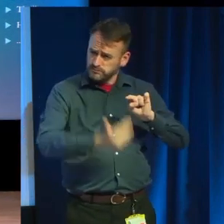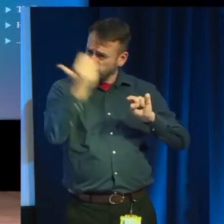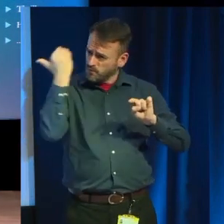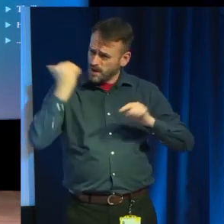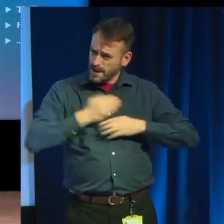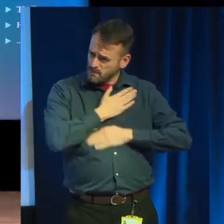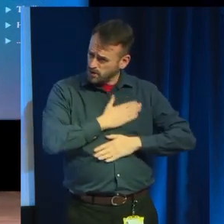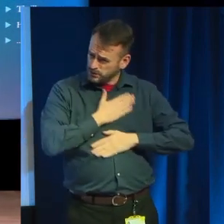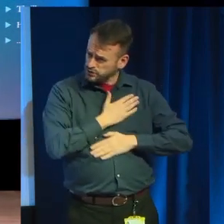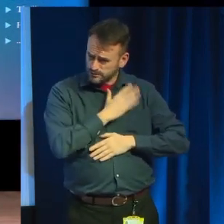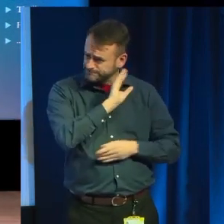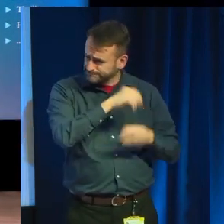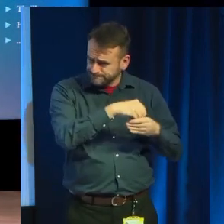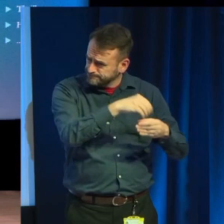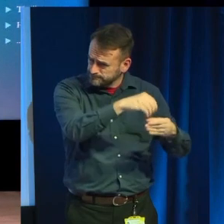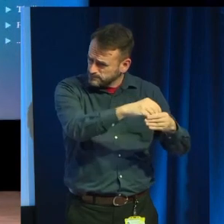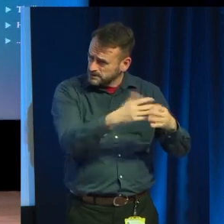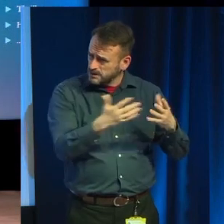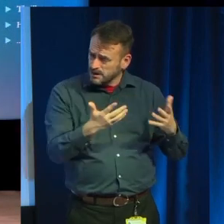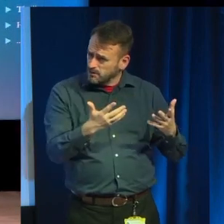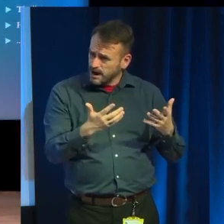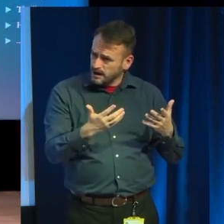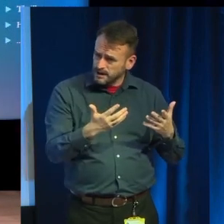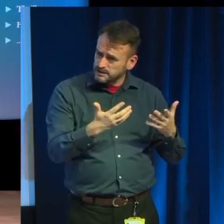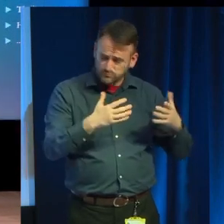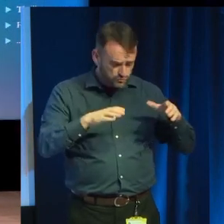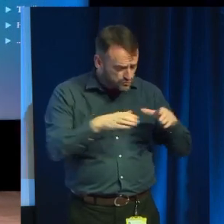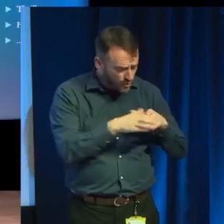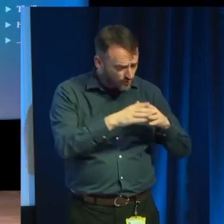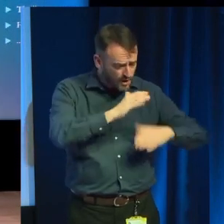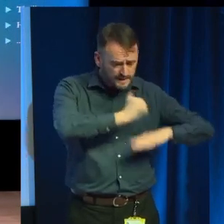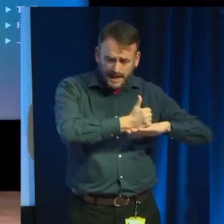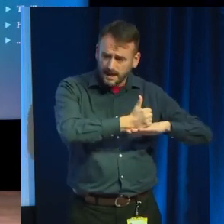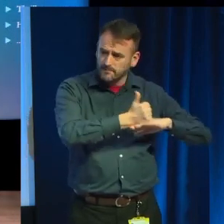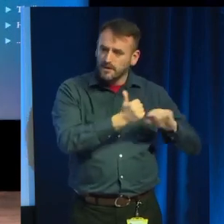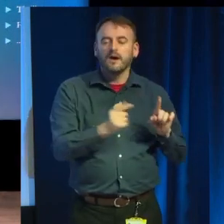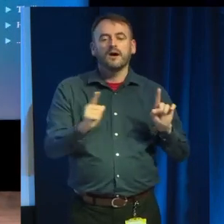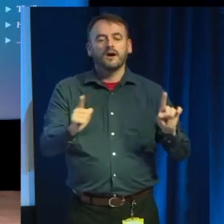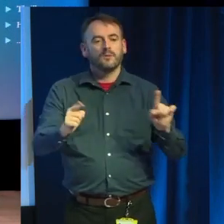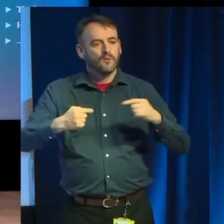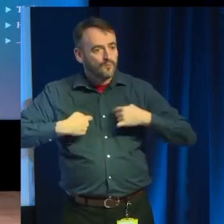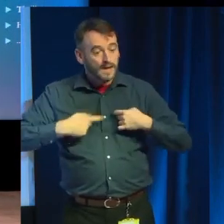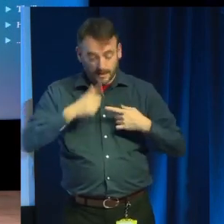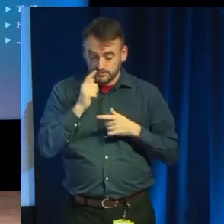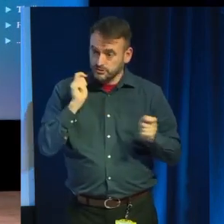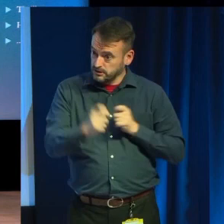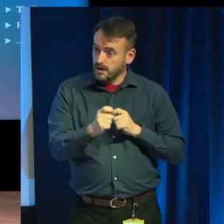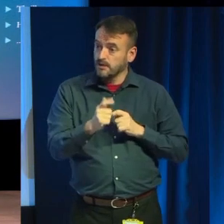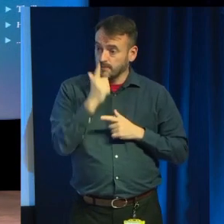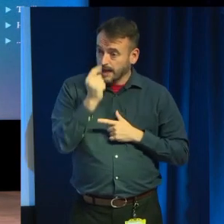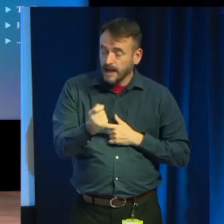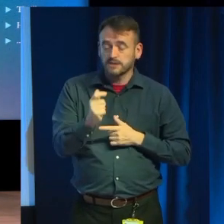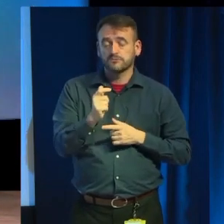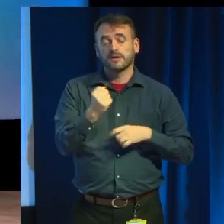were created. But I guess my point is that we can definitely make that happen, and